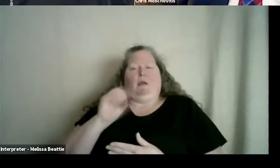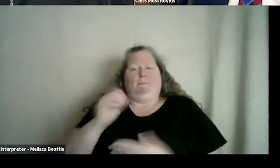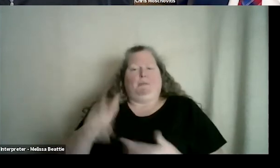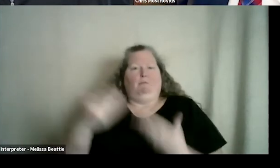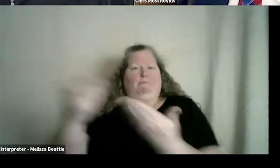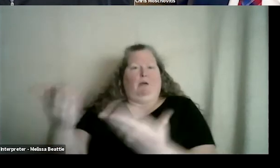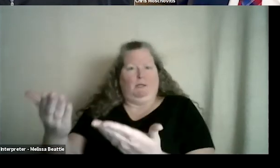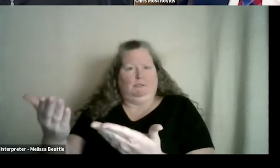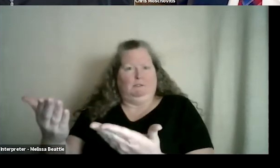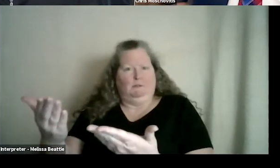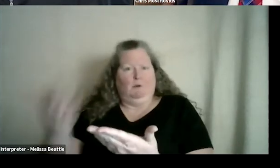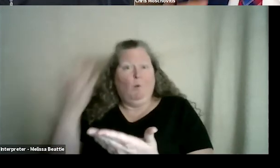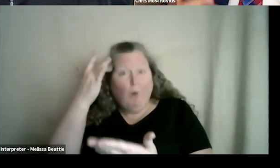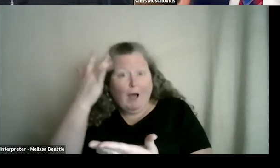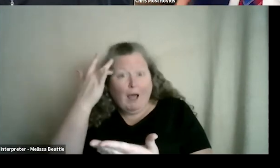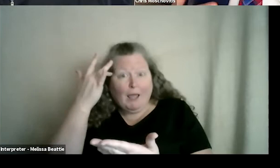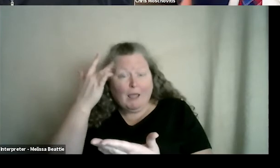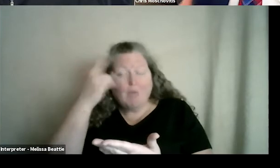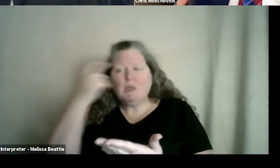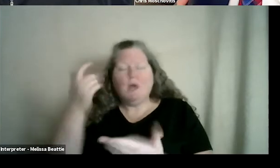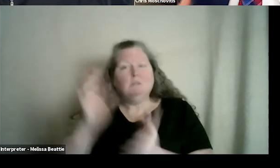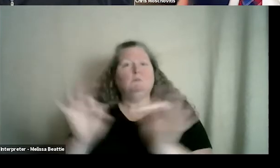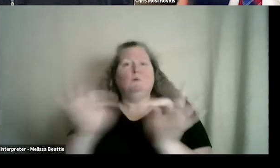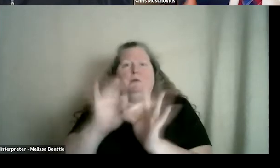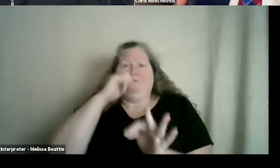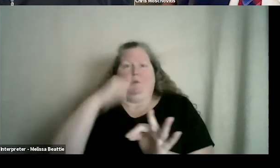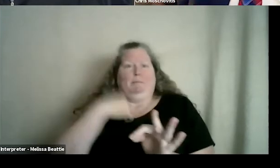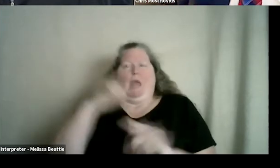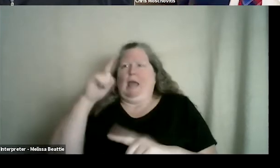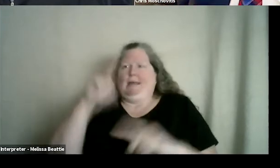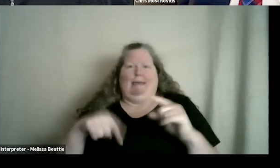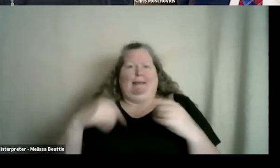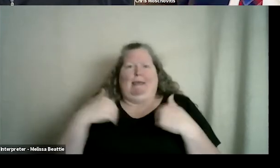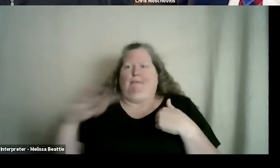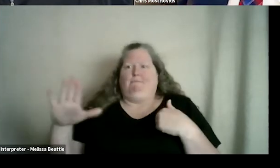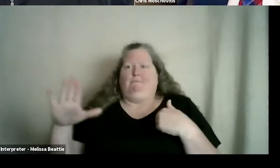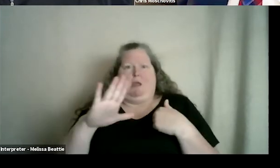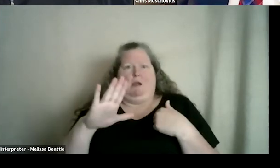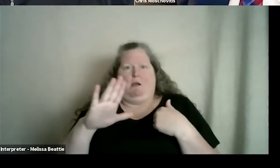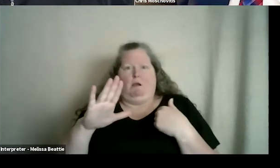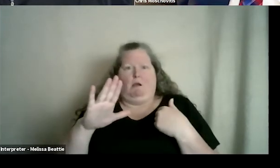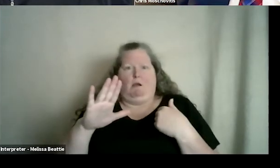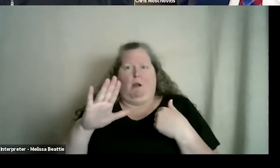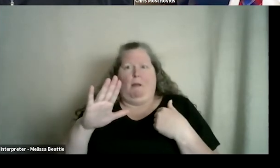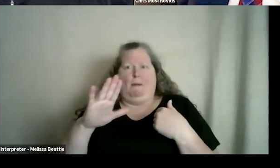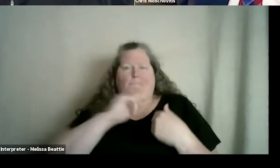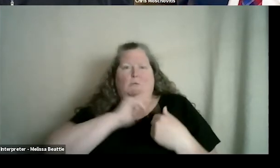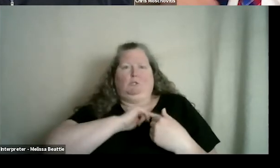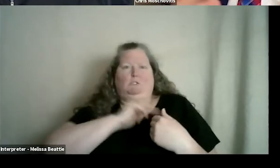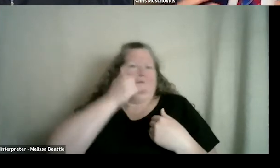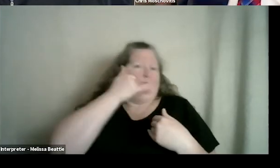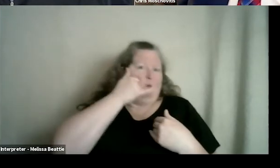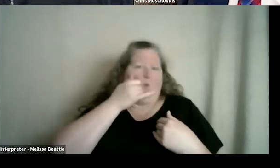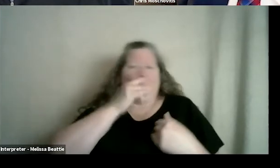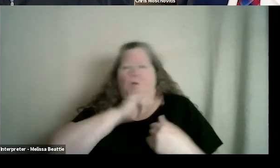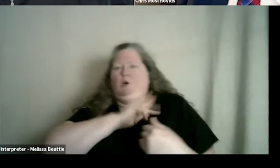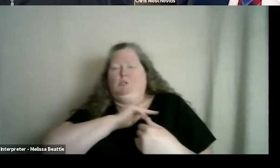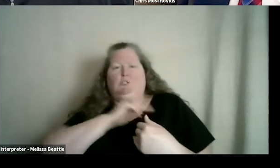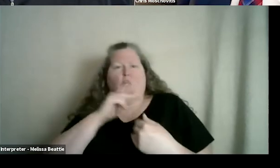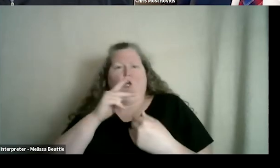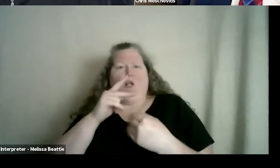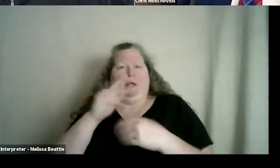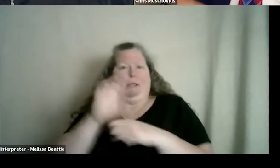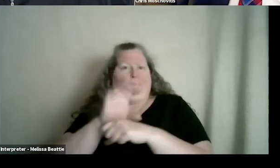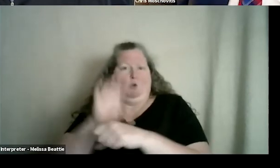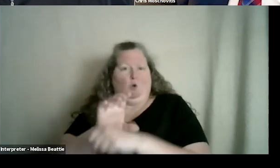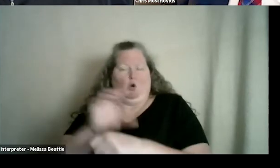it's worth it to me. I can't have a consultant go to any business with a personal phone that I do not control. If